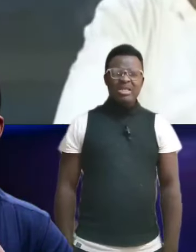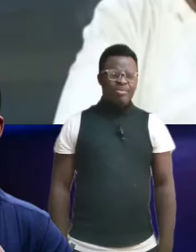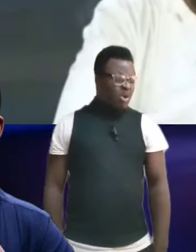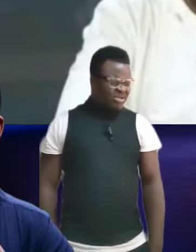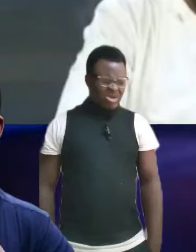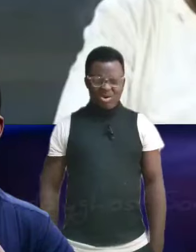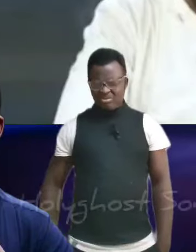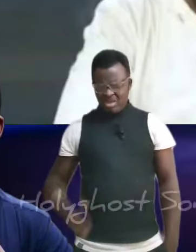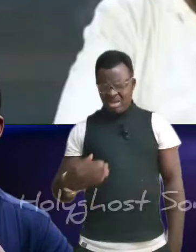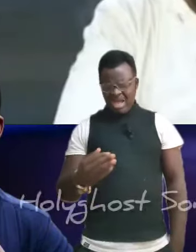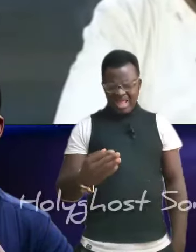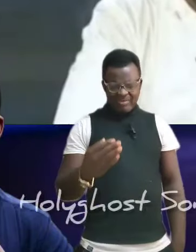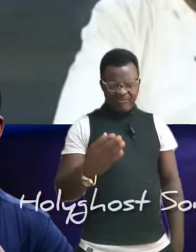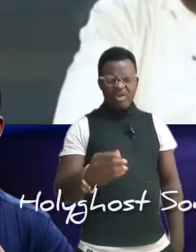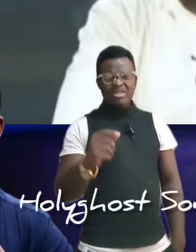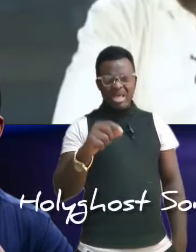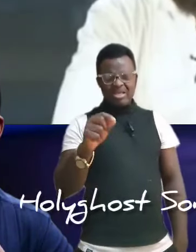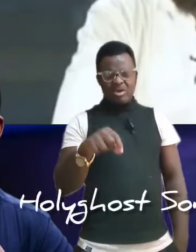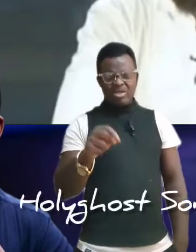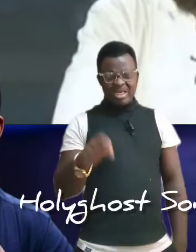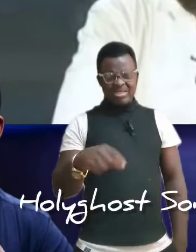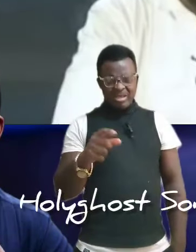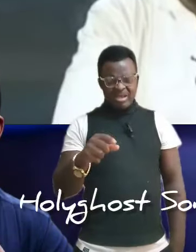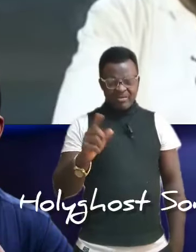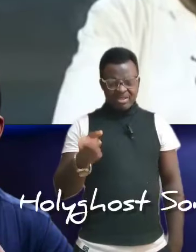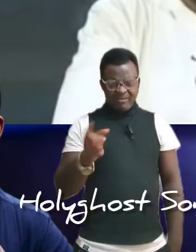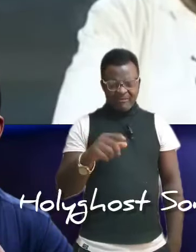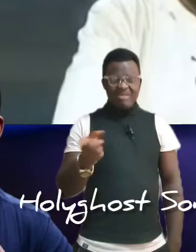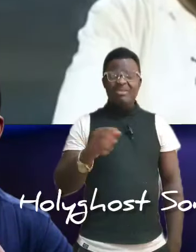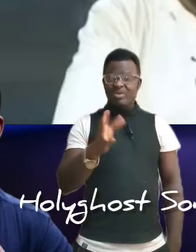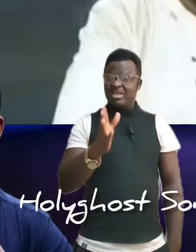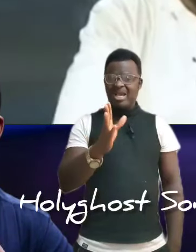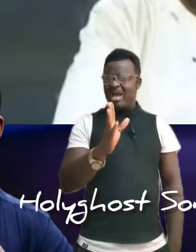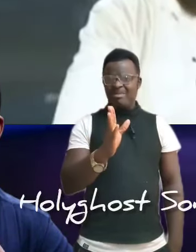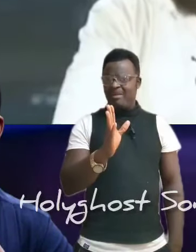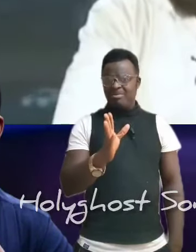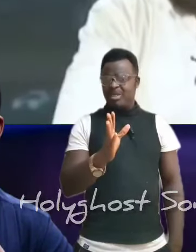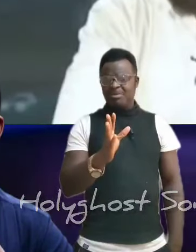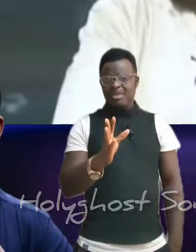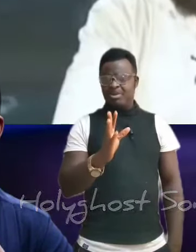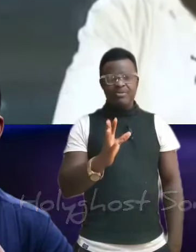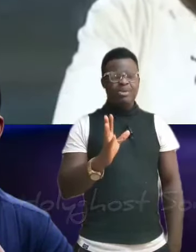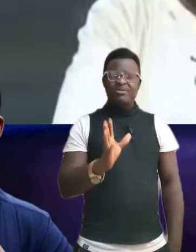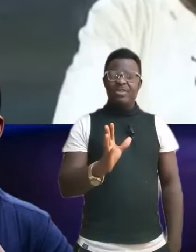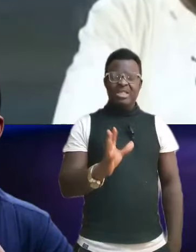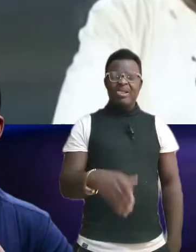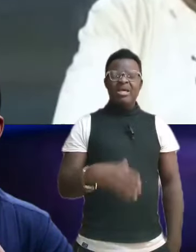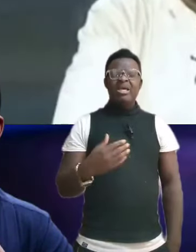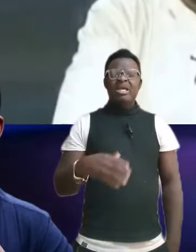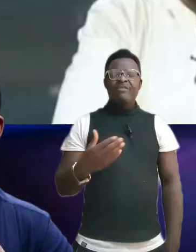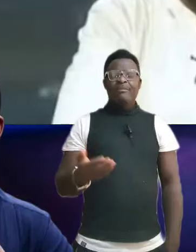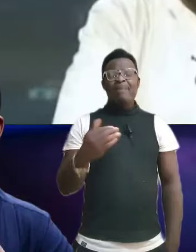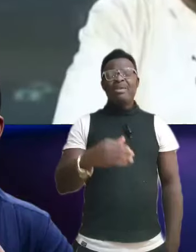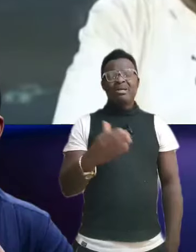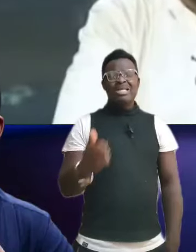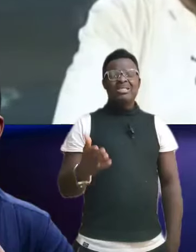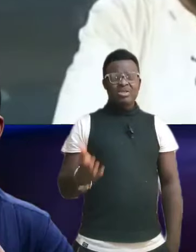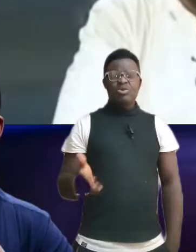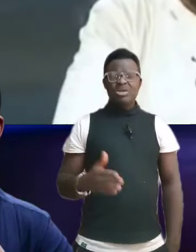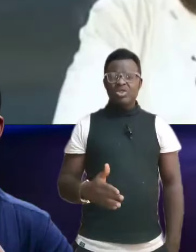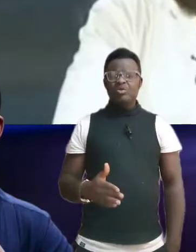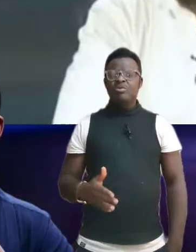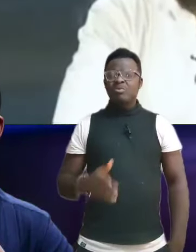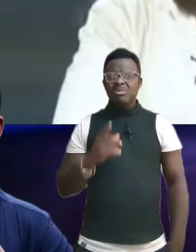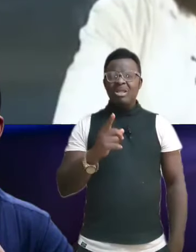very simple, that citizens have the right to protest in their own country. And that right is an inalienable right that cannot be taken